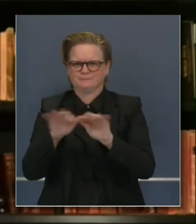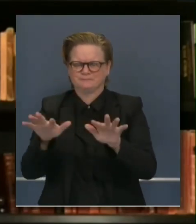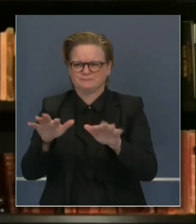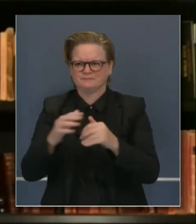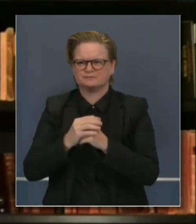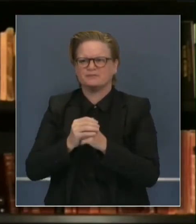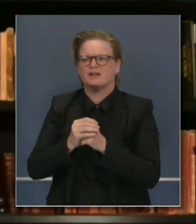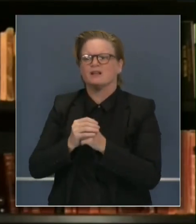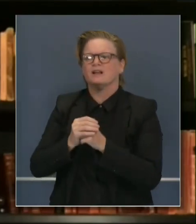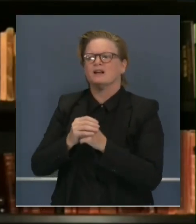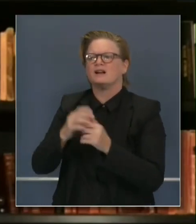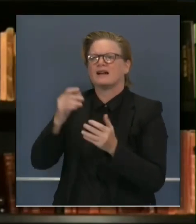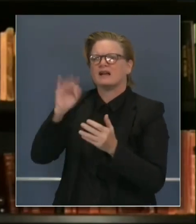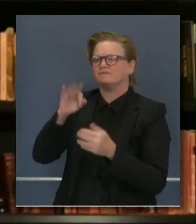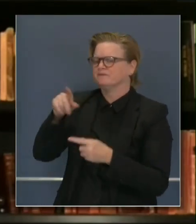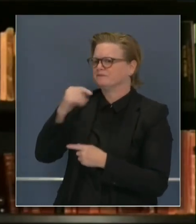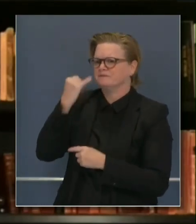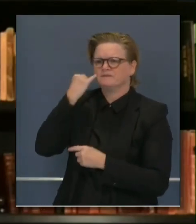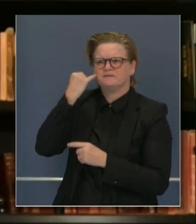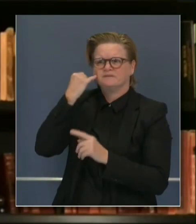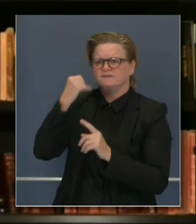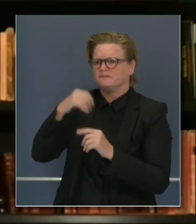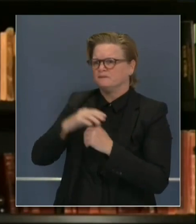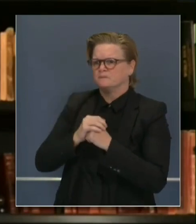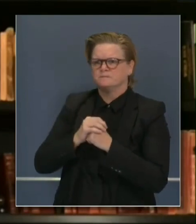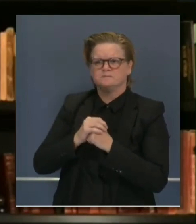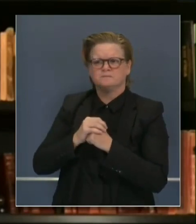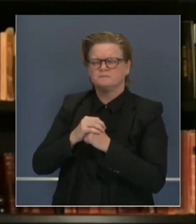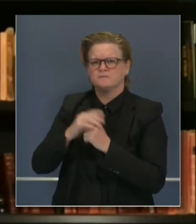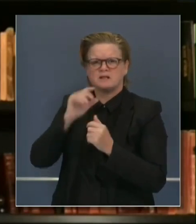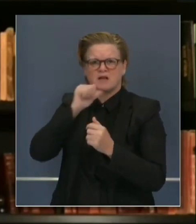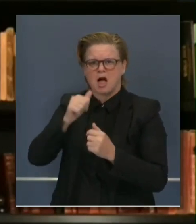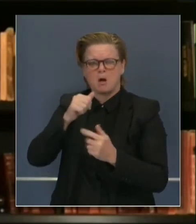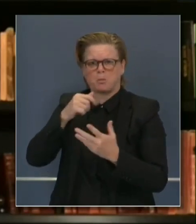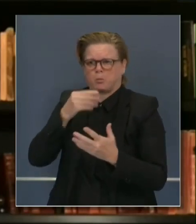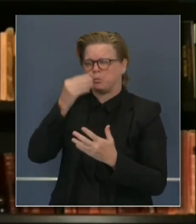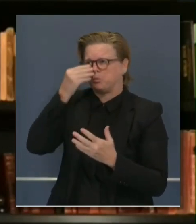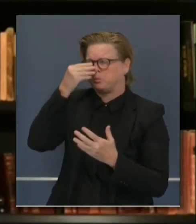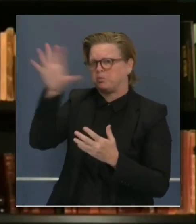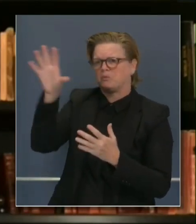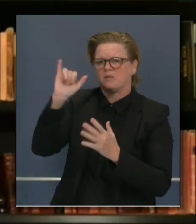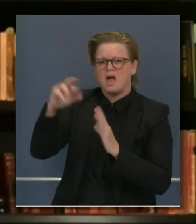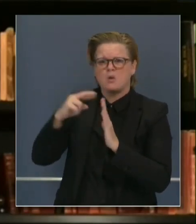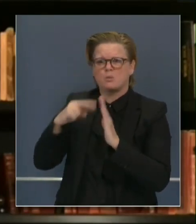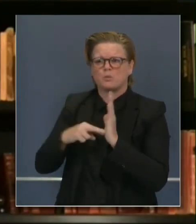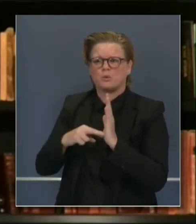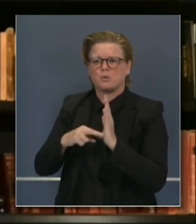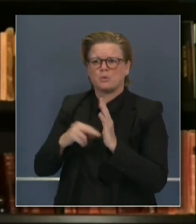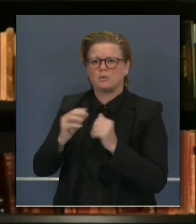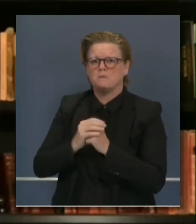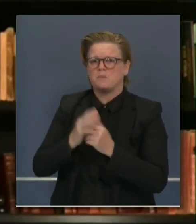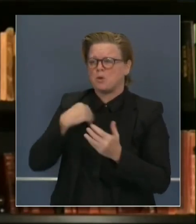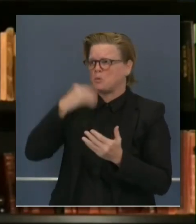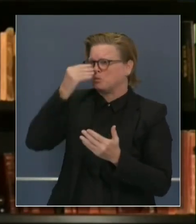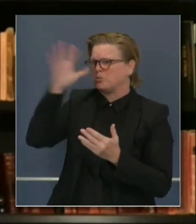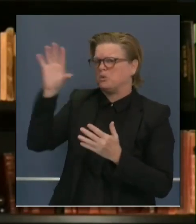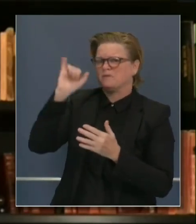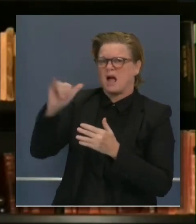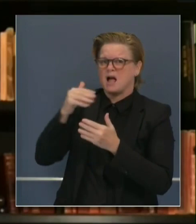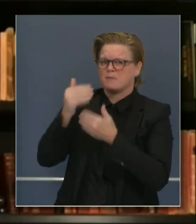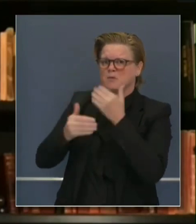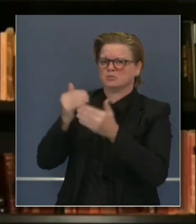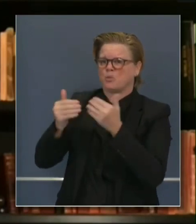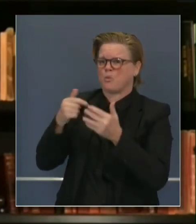unwilling to enforce the rules, if you're unwilling to adopt the protocols to support the